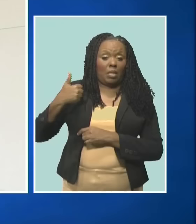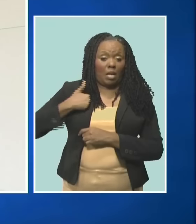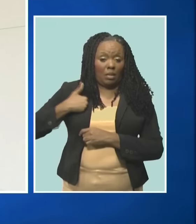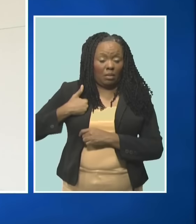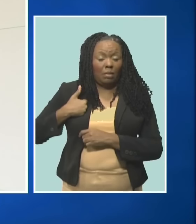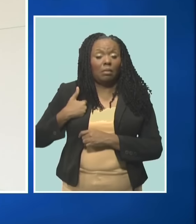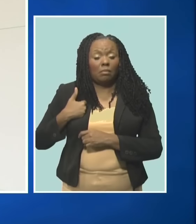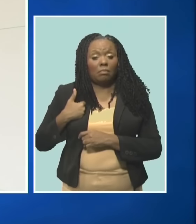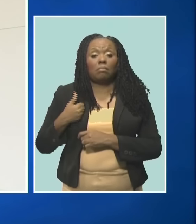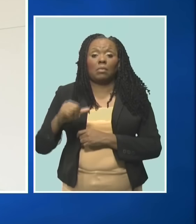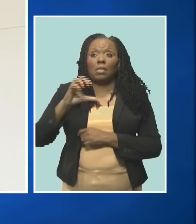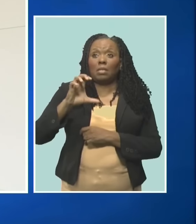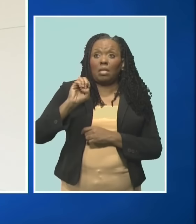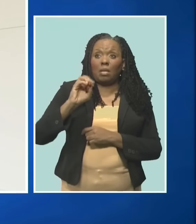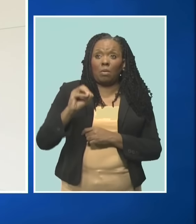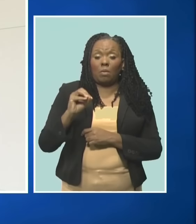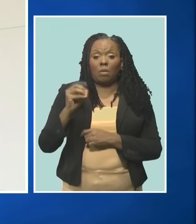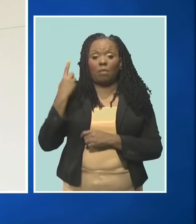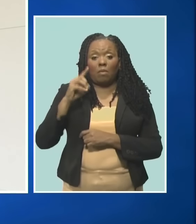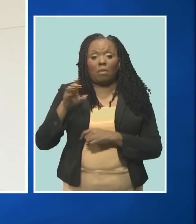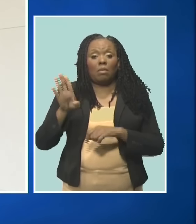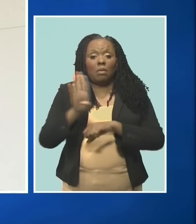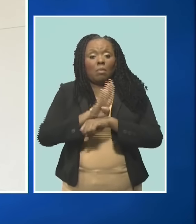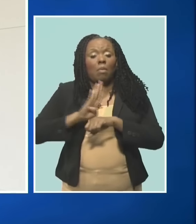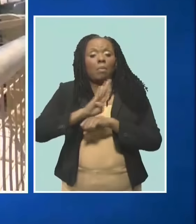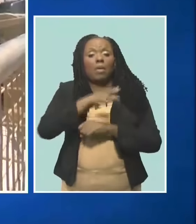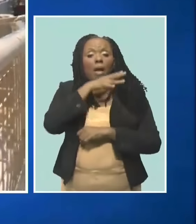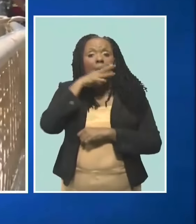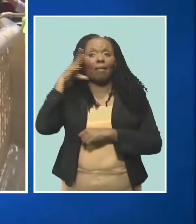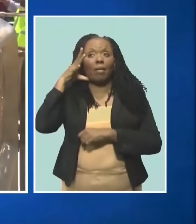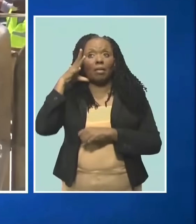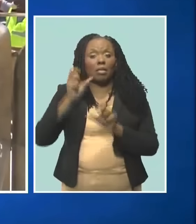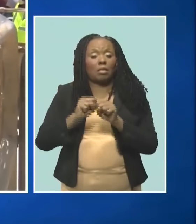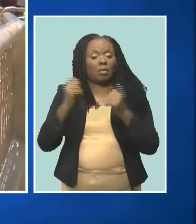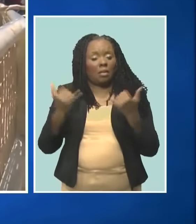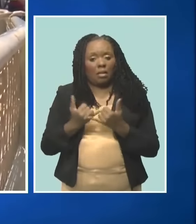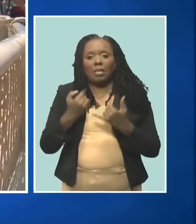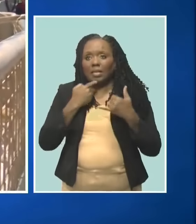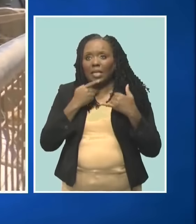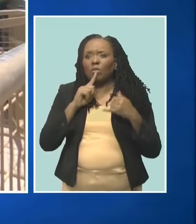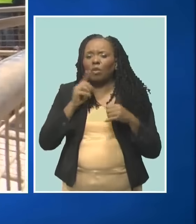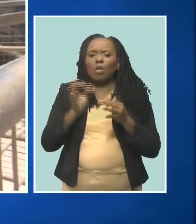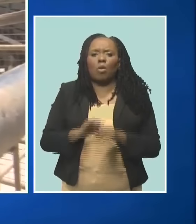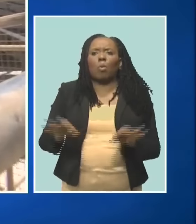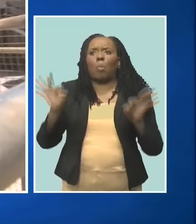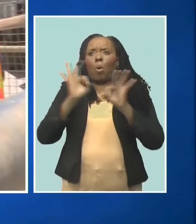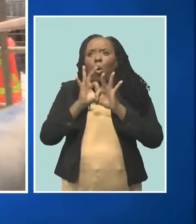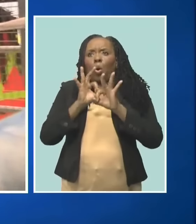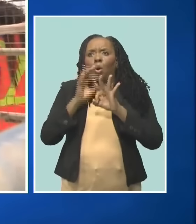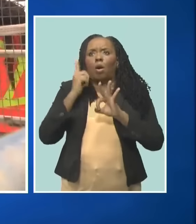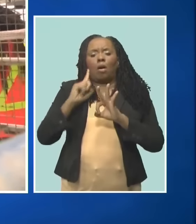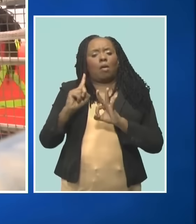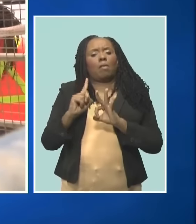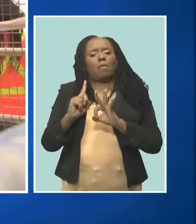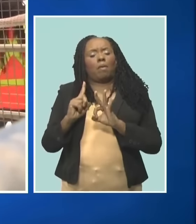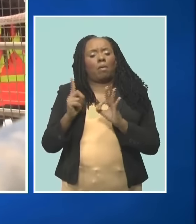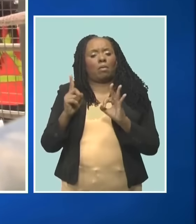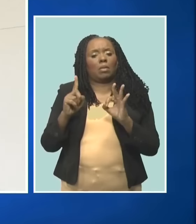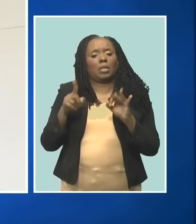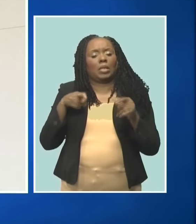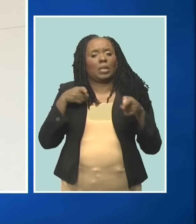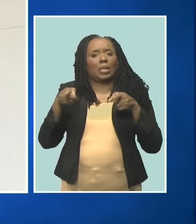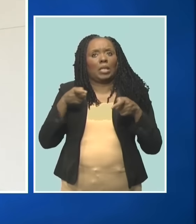Chief Executive Officer of the Barbados Agricultural Society, James Paul, says this move is a major step in resolving the country's milk